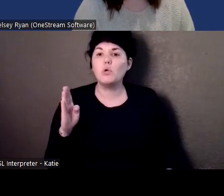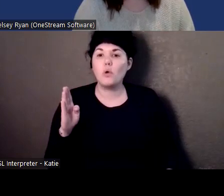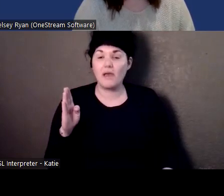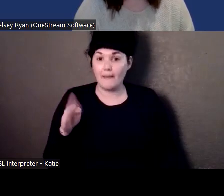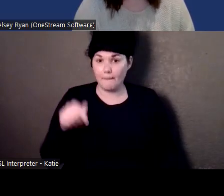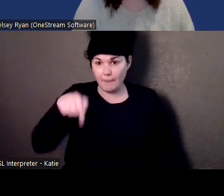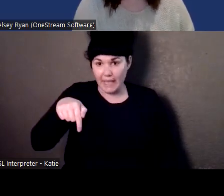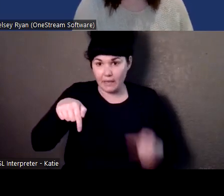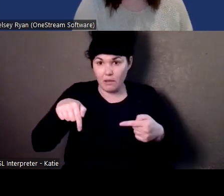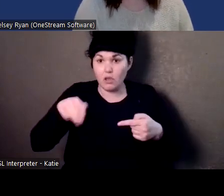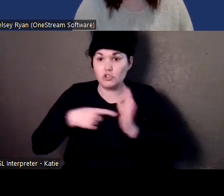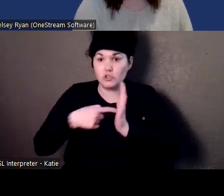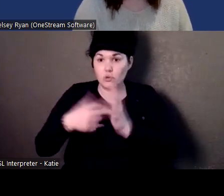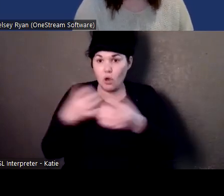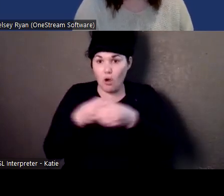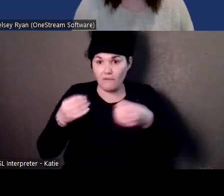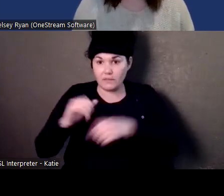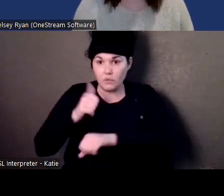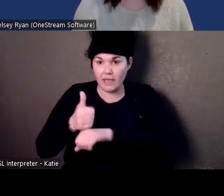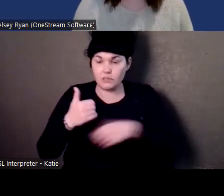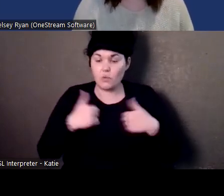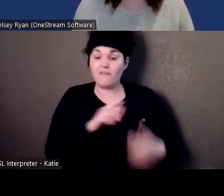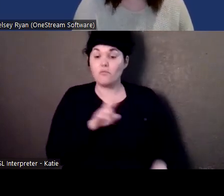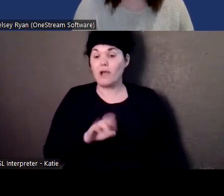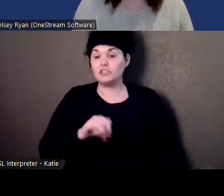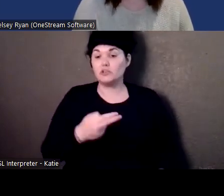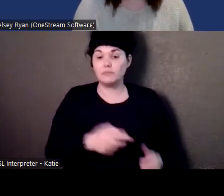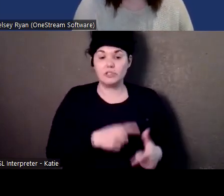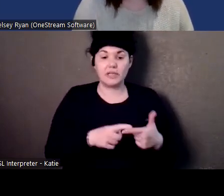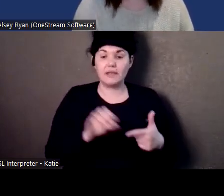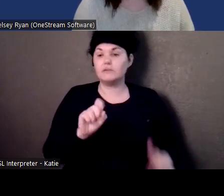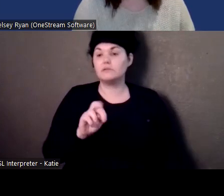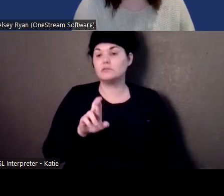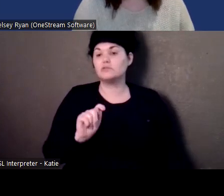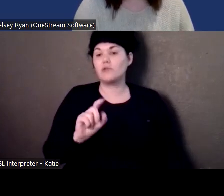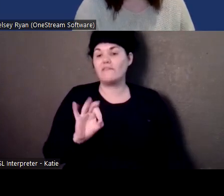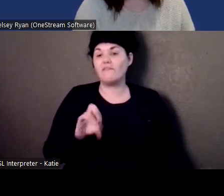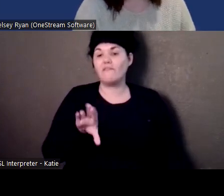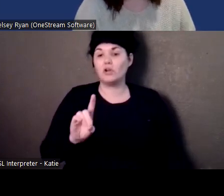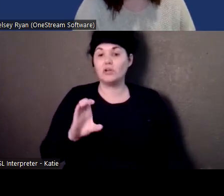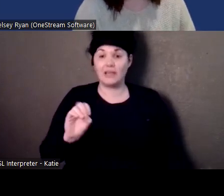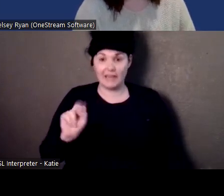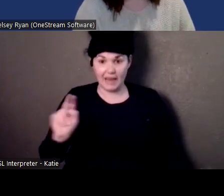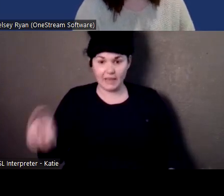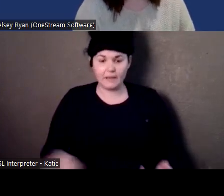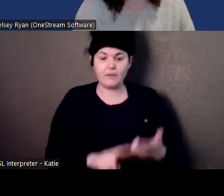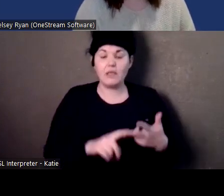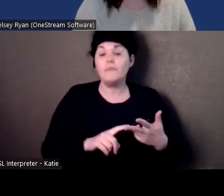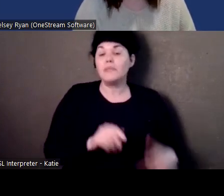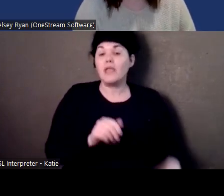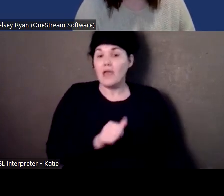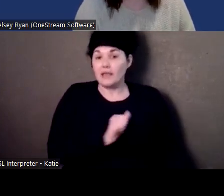So we have offices in Rochester, Michigan, Stratford, Connecticut, Atlanta, Georgia, Fort Lauderdale,